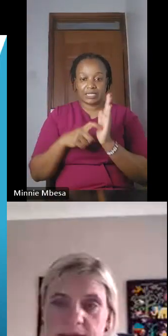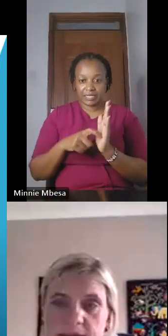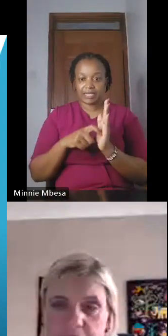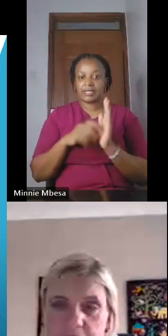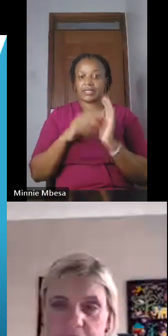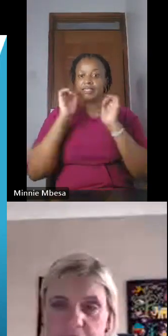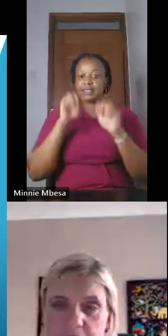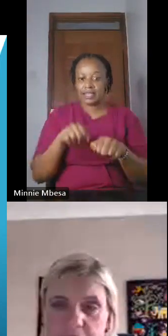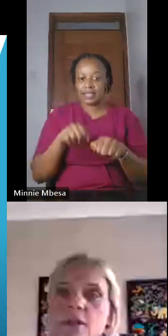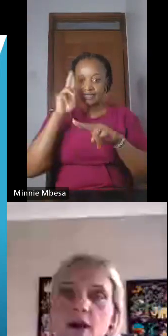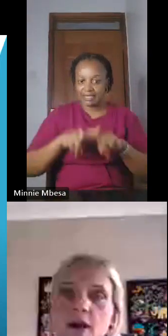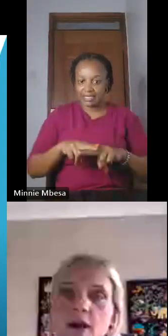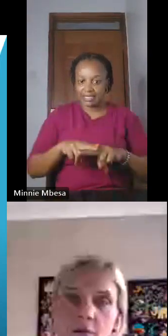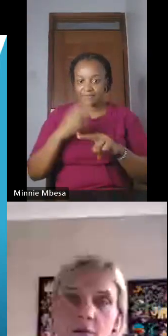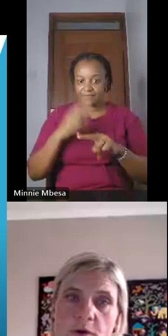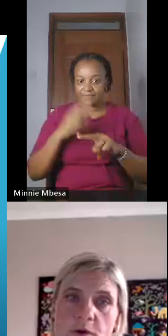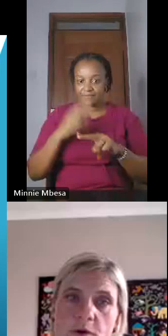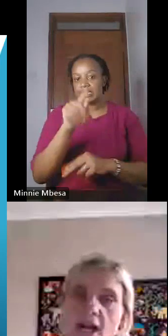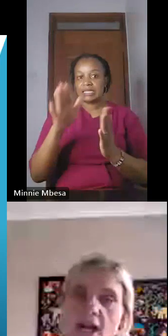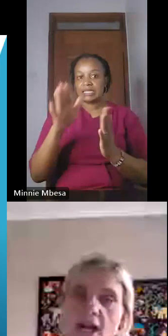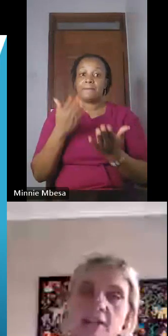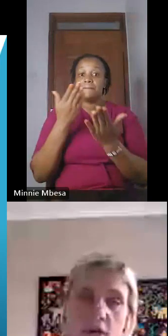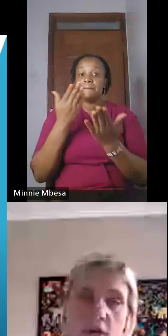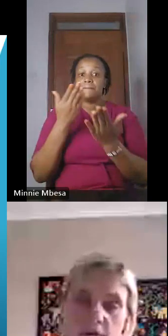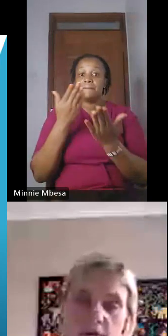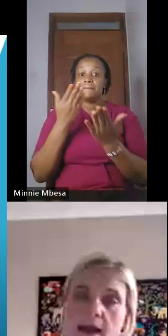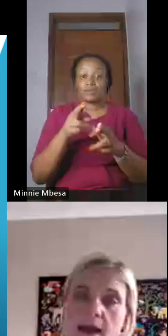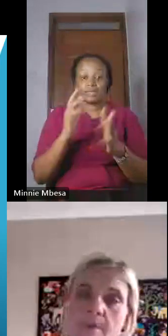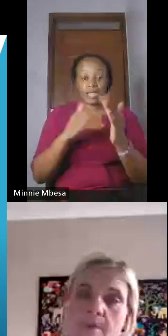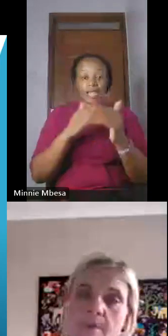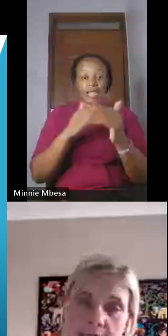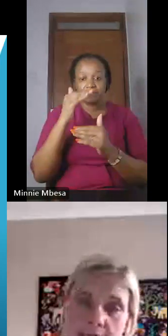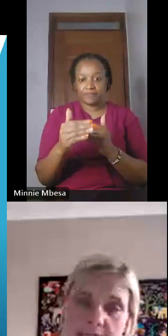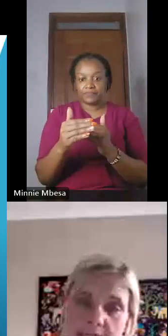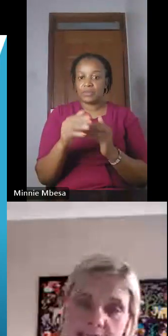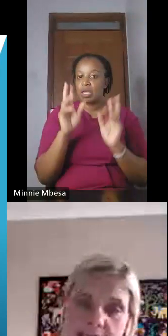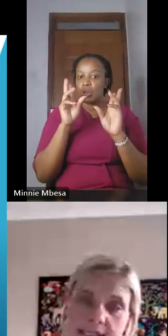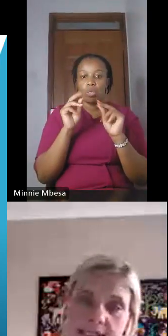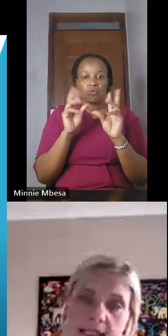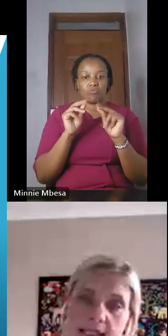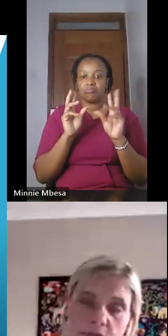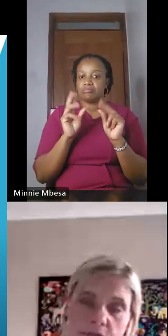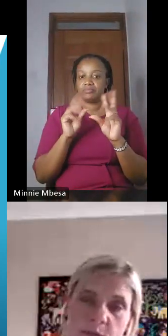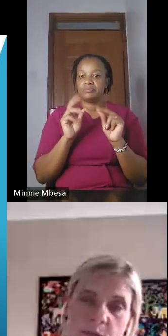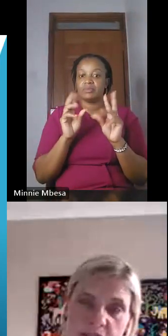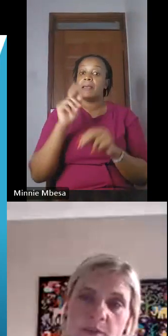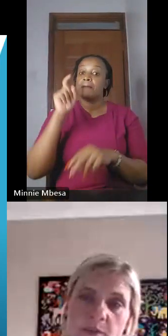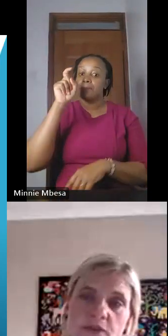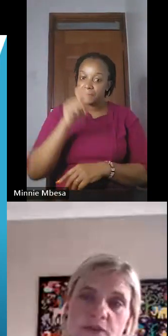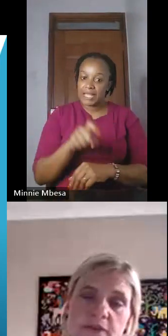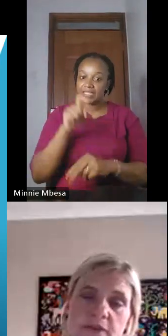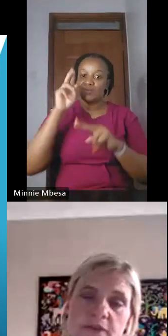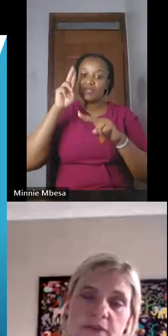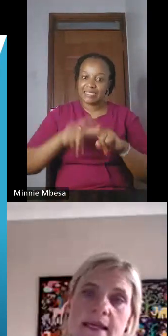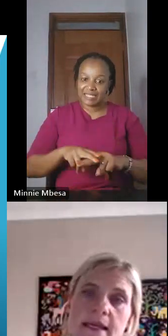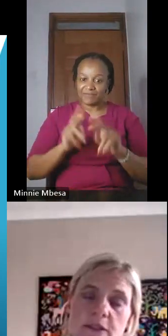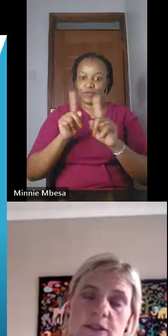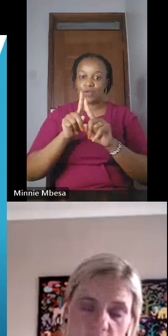TOEFL results after? So unfortunately, Jean, no. You need to sit the test as soon as possible